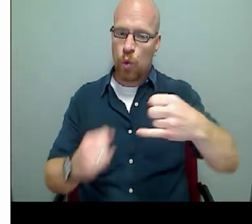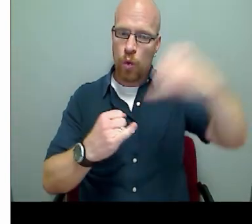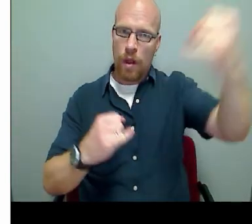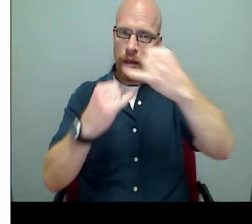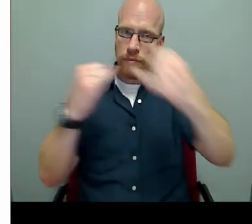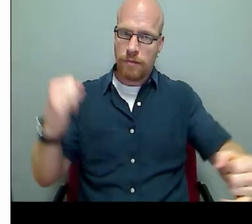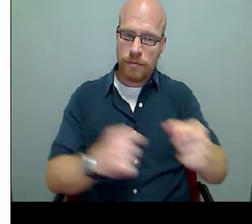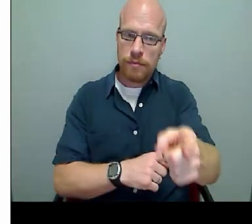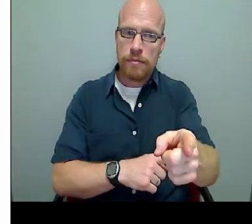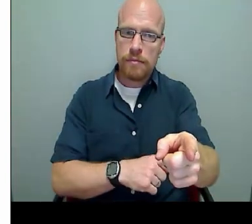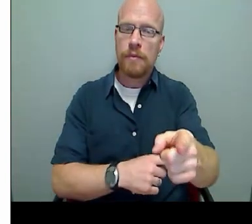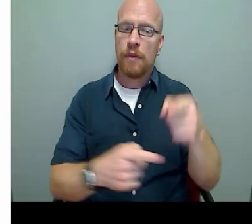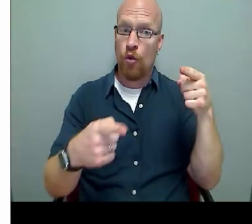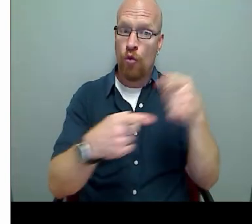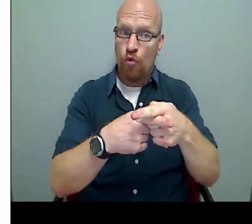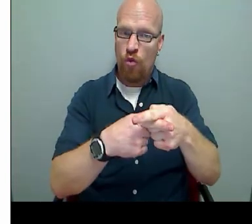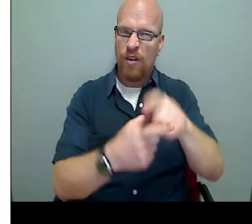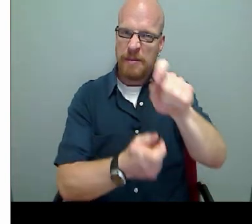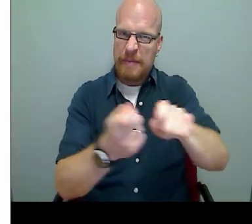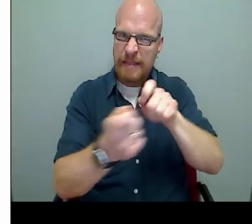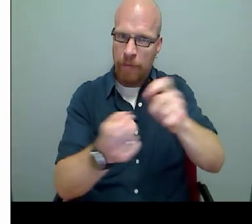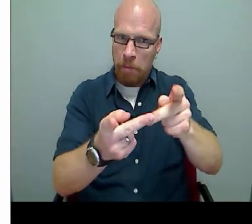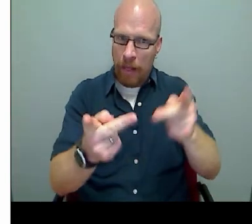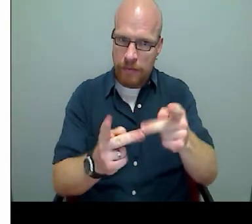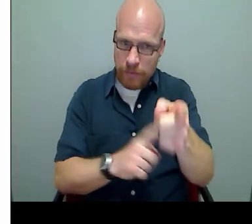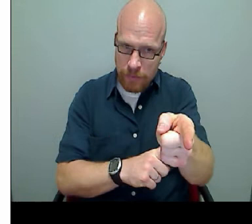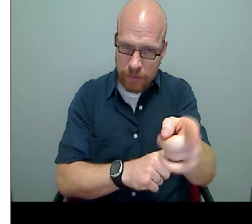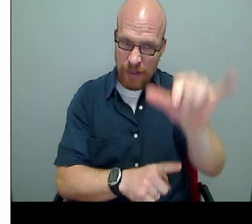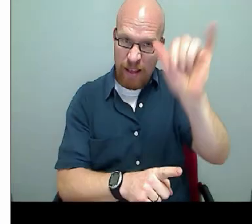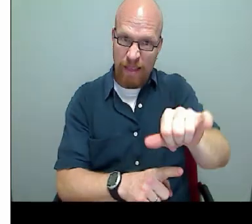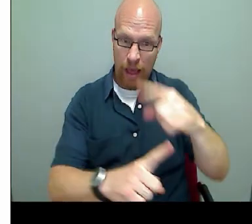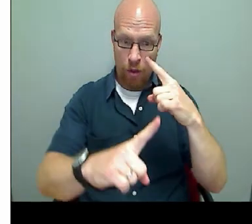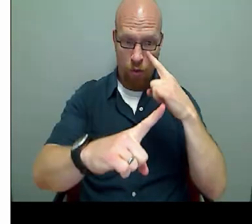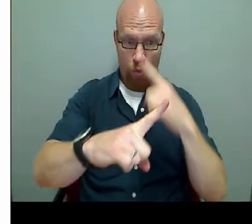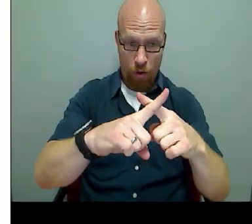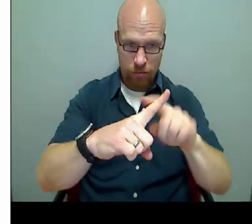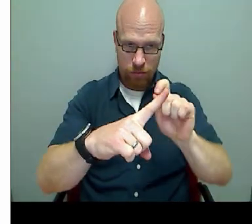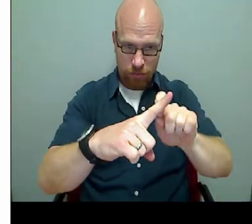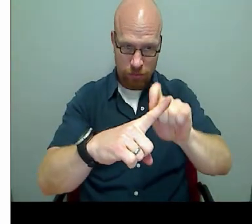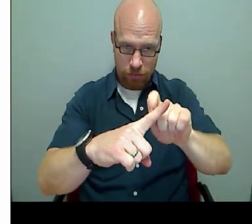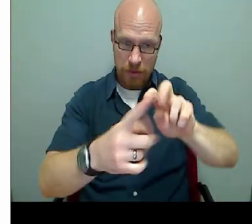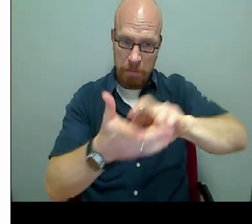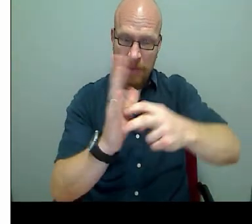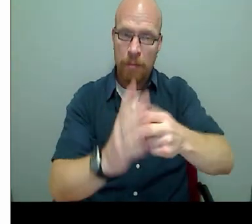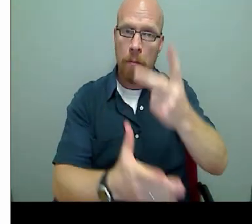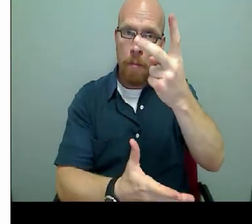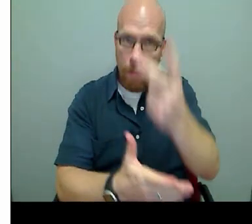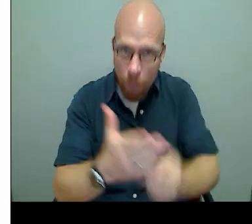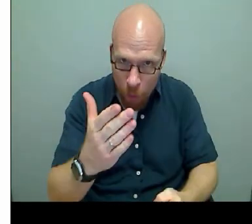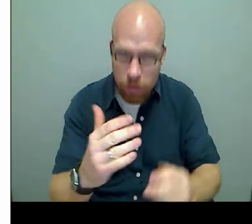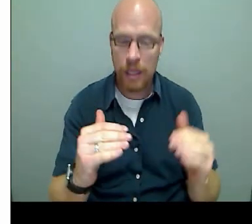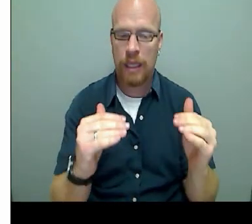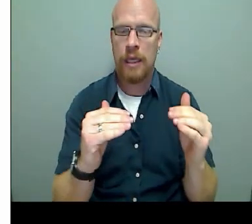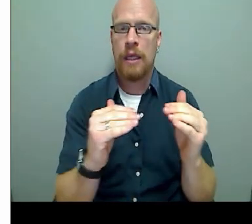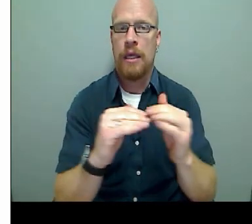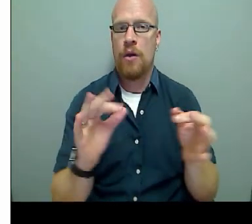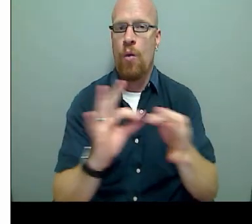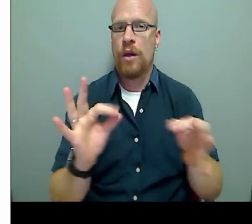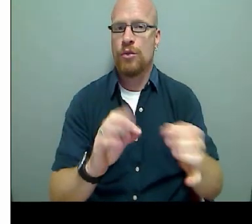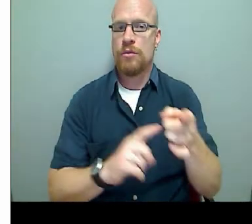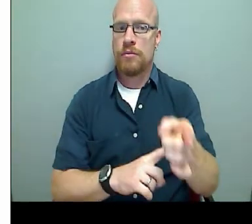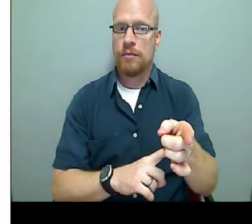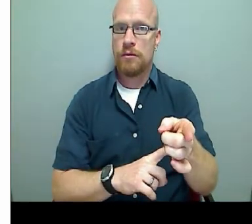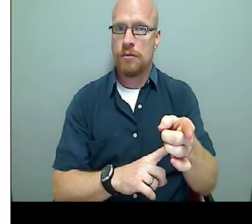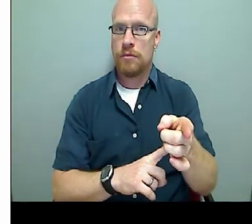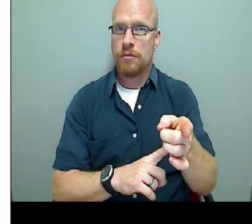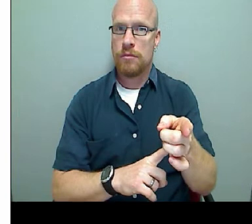Now you can see we have two lines, one red line, and one green line, and they cross at a specific place. That place where they cross,